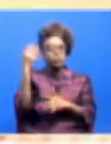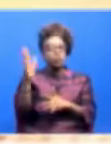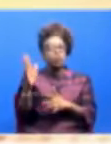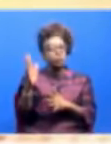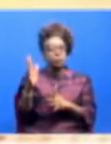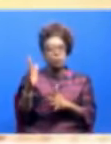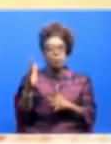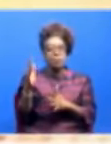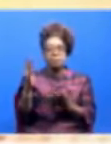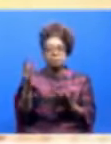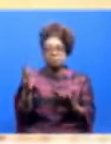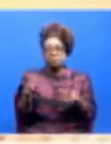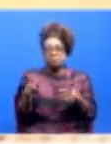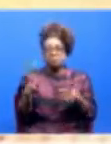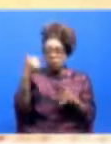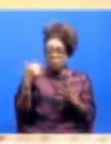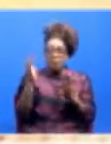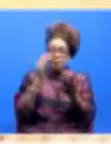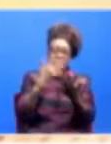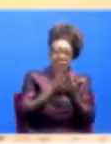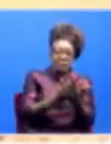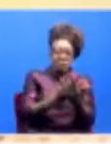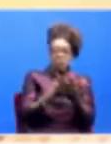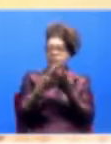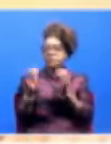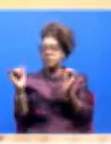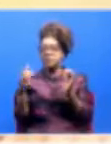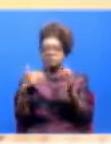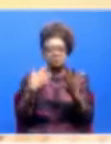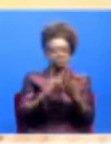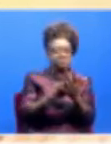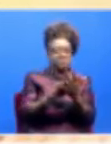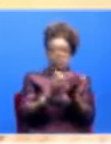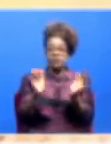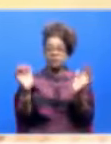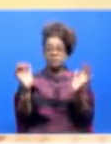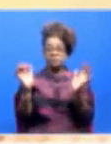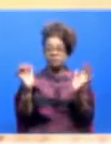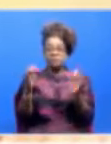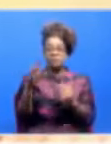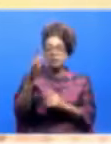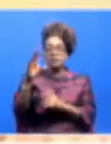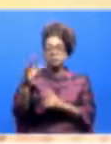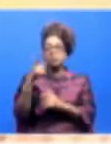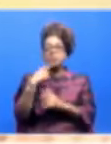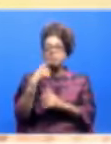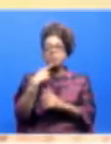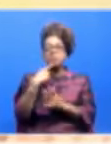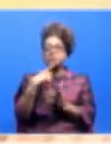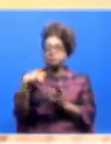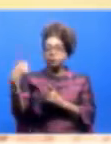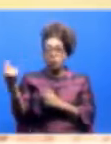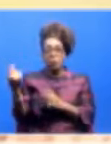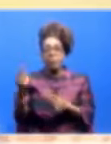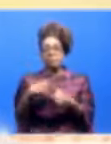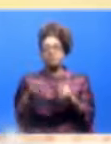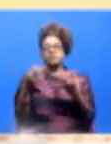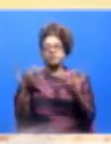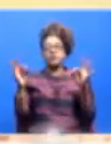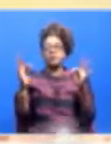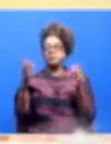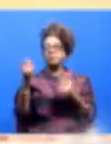gani? Kwa maana anashikwa, anaachiliwa hata DC anasema anampeleka kiamasiri na anaachiliwa. Sasa